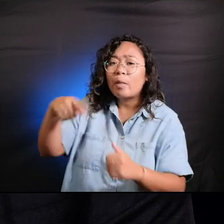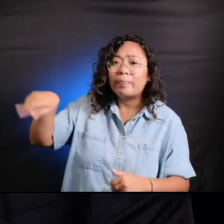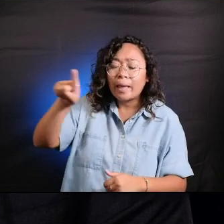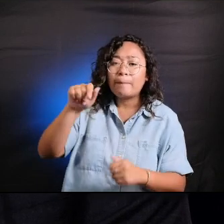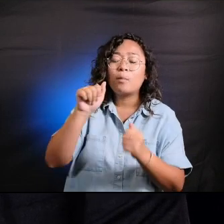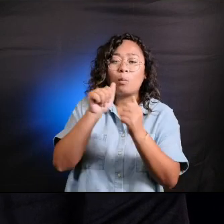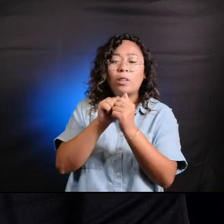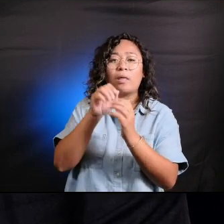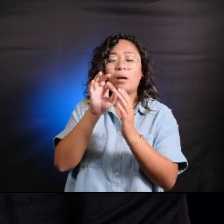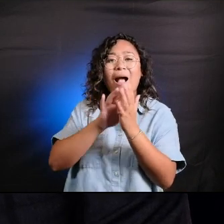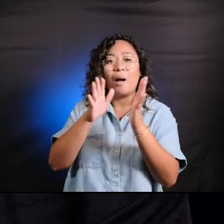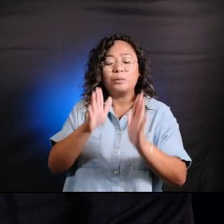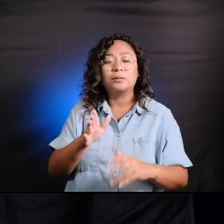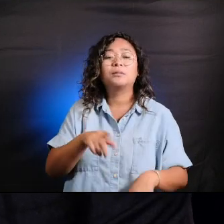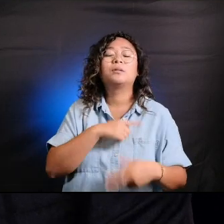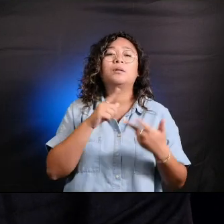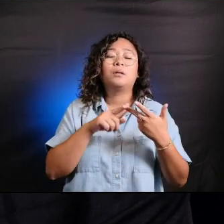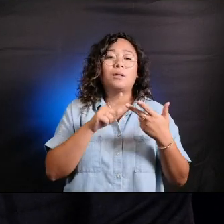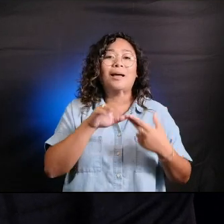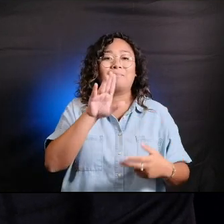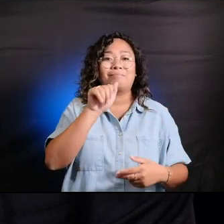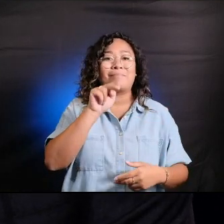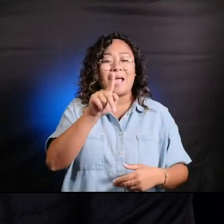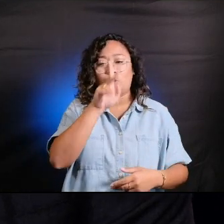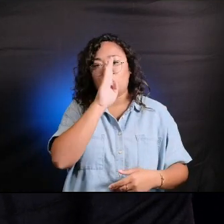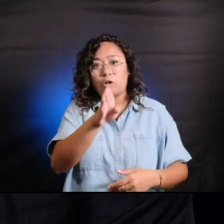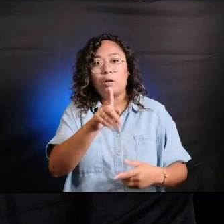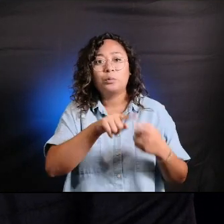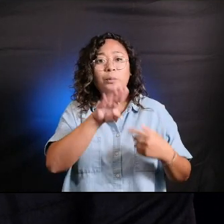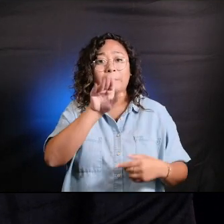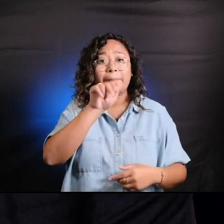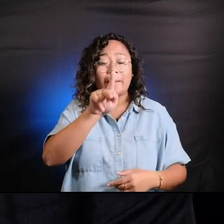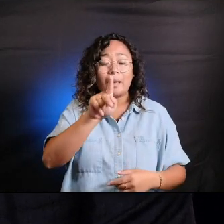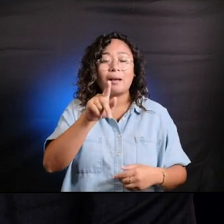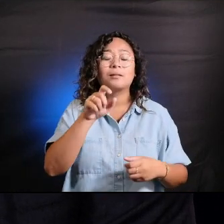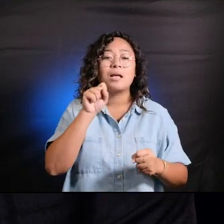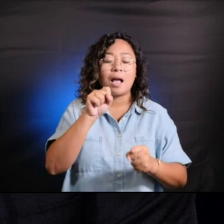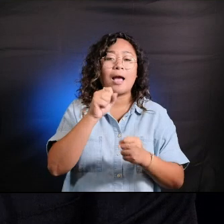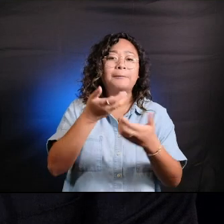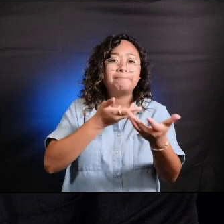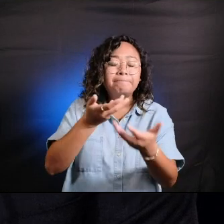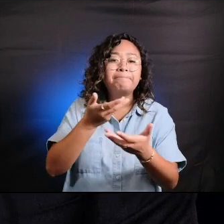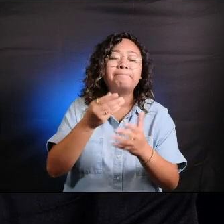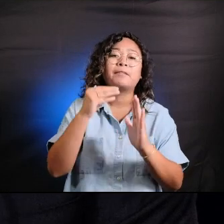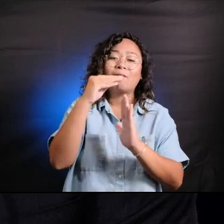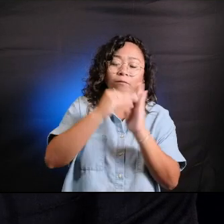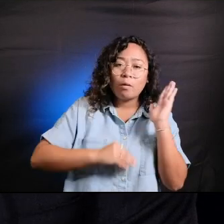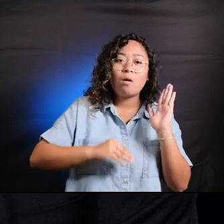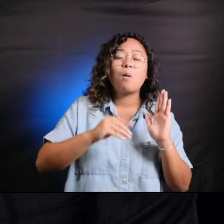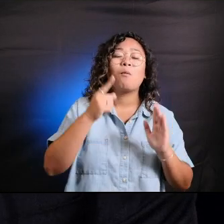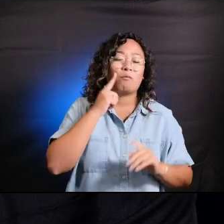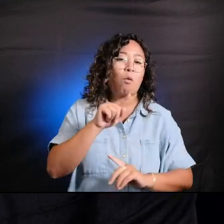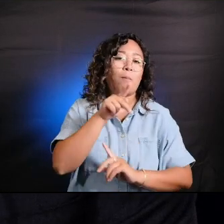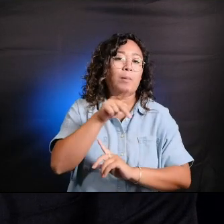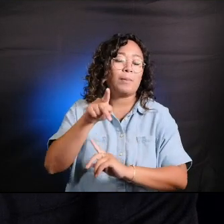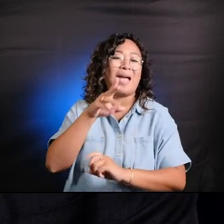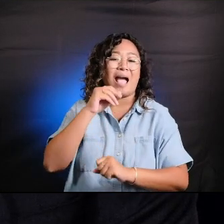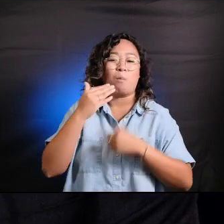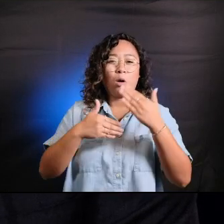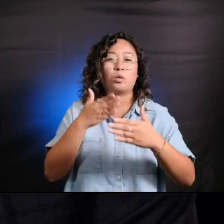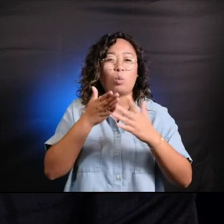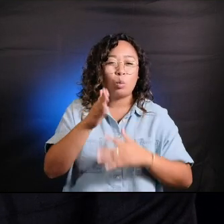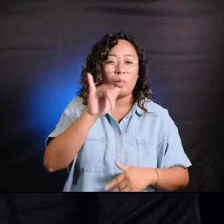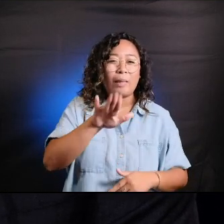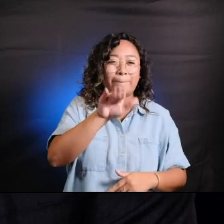accountant, and you can also get them through the bank. You can go directly to the banks, and they have the forms and information, and you can process it there.